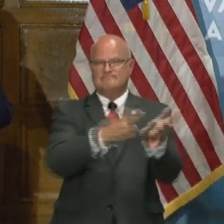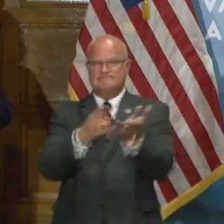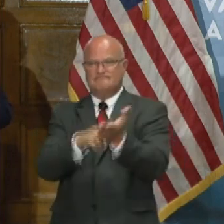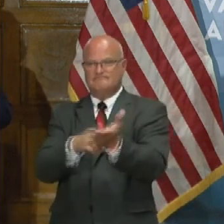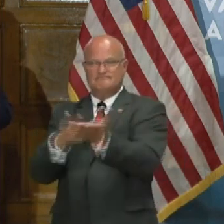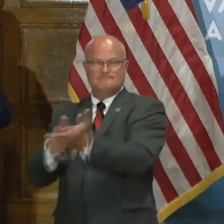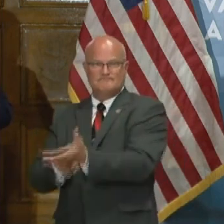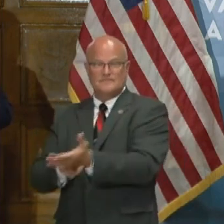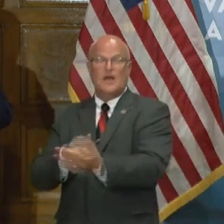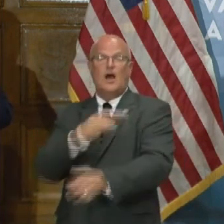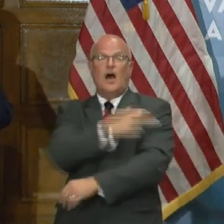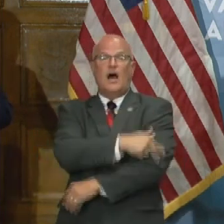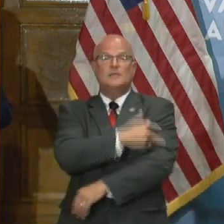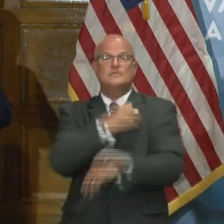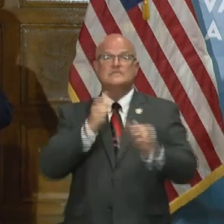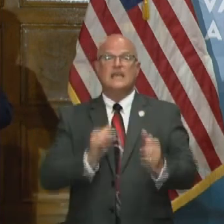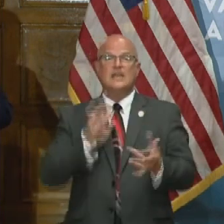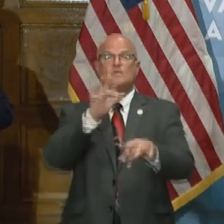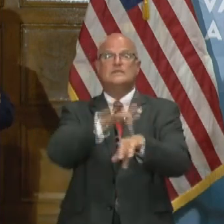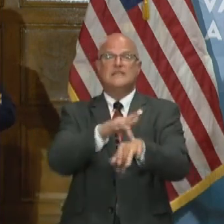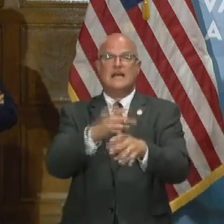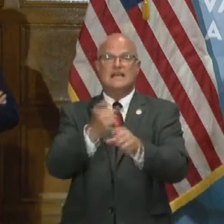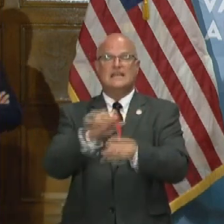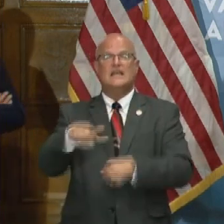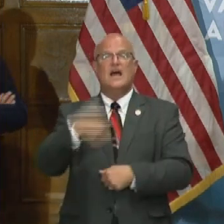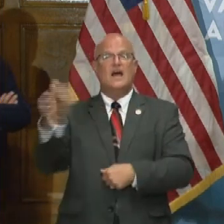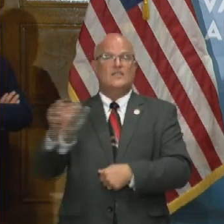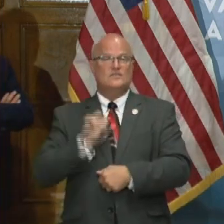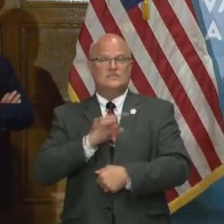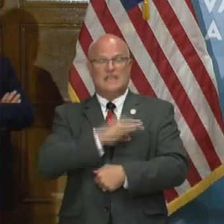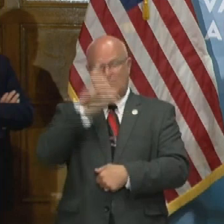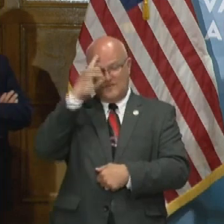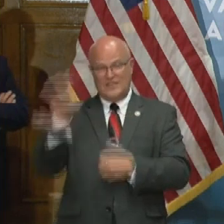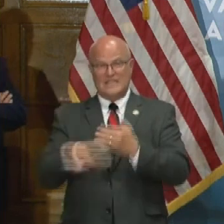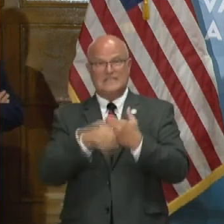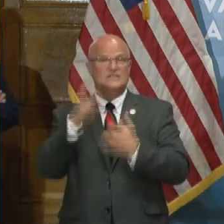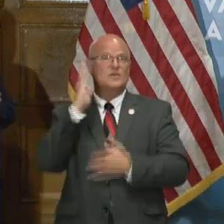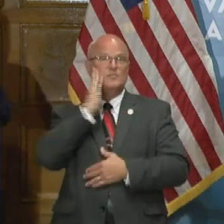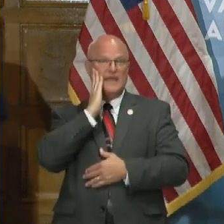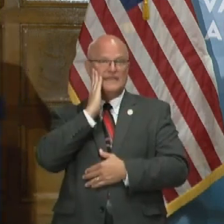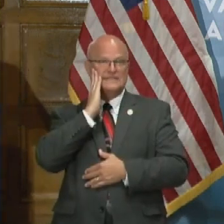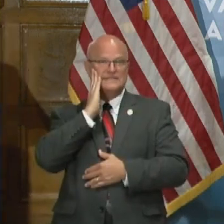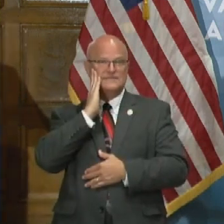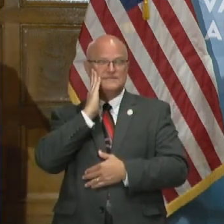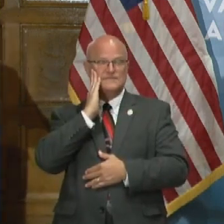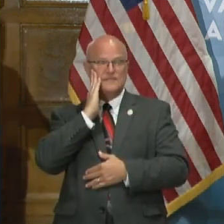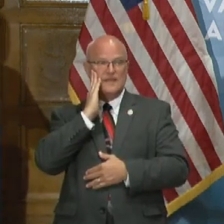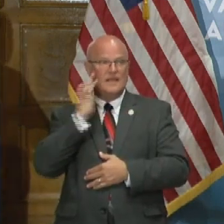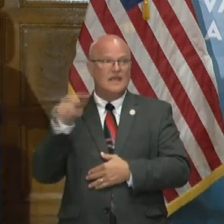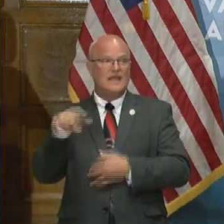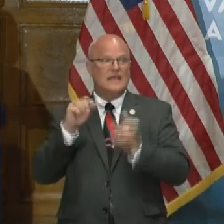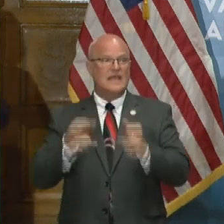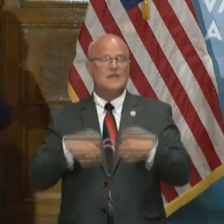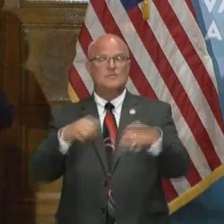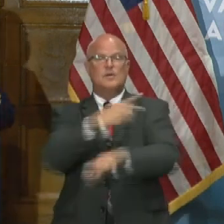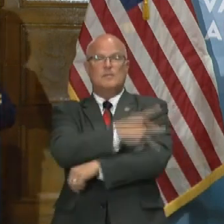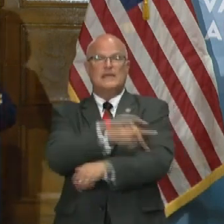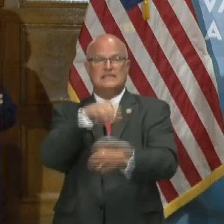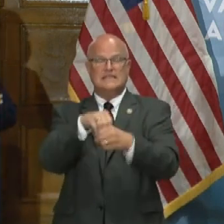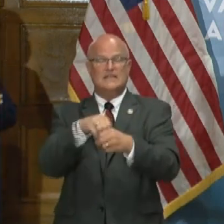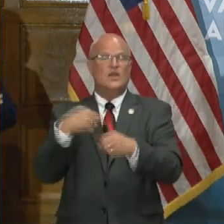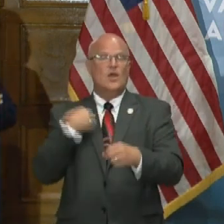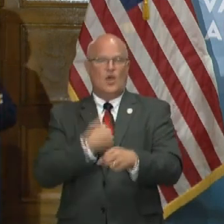and so those hospitals can reach out and get staffing for those additional beds to be able to put patients in.